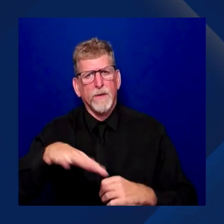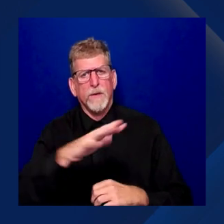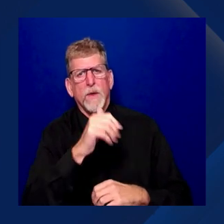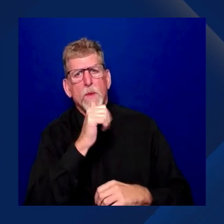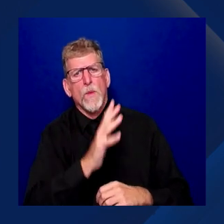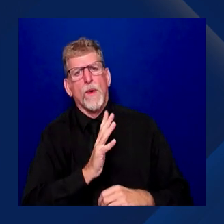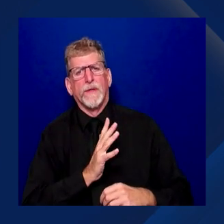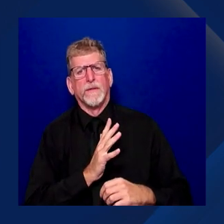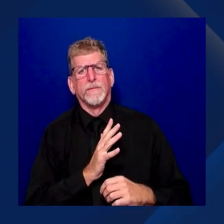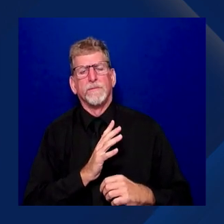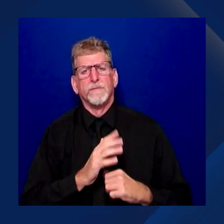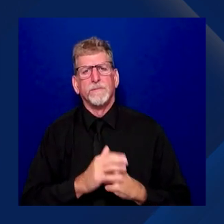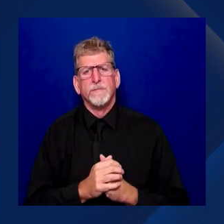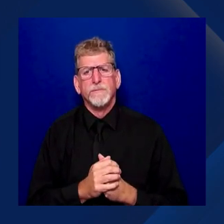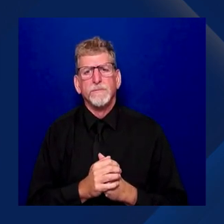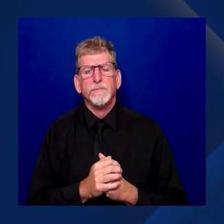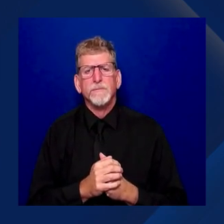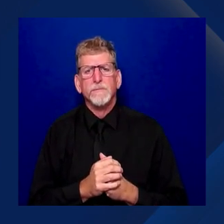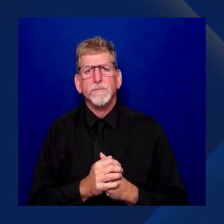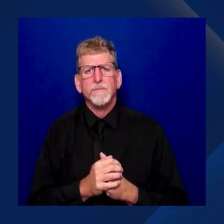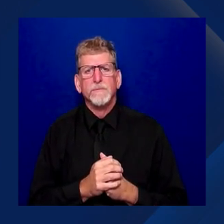reverence and humility.